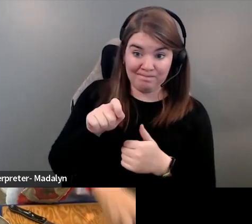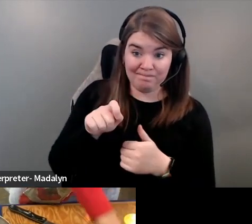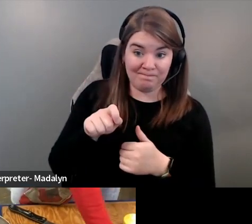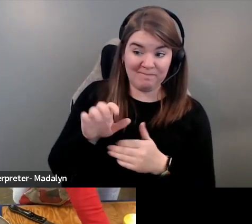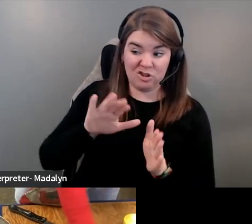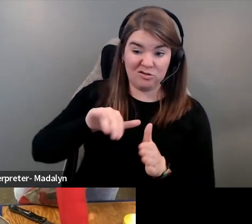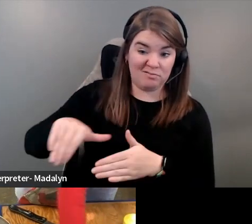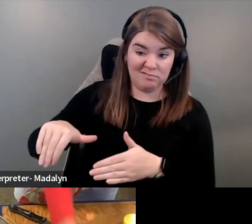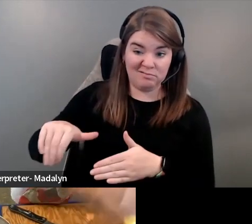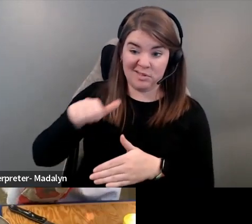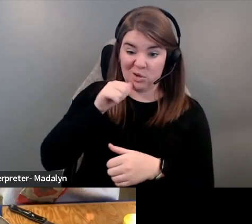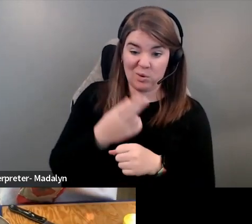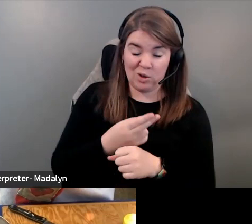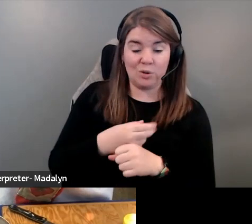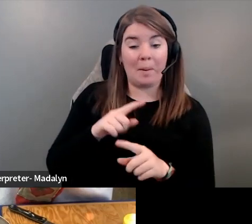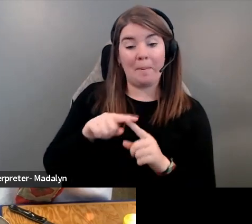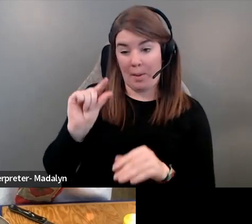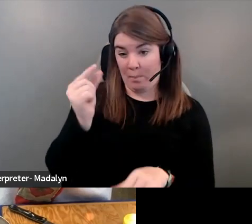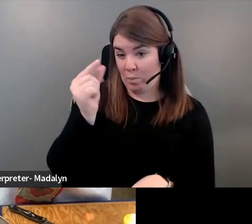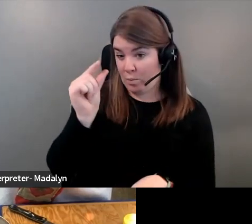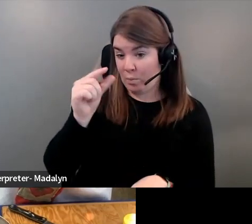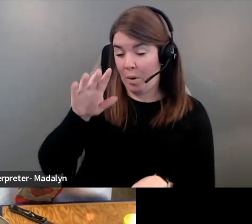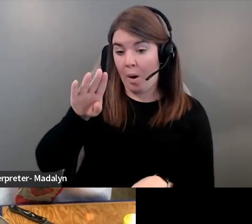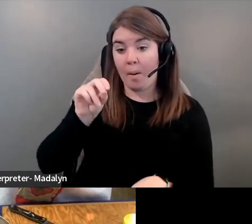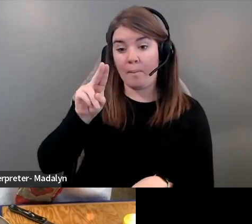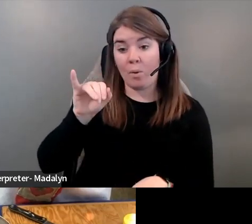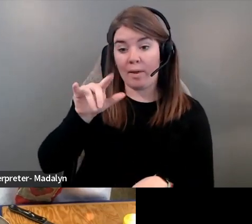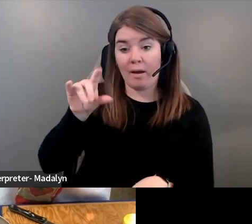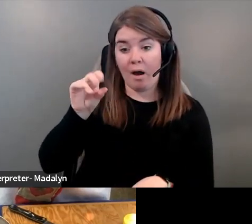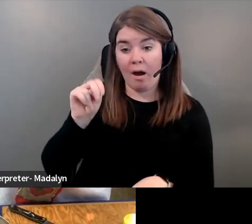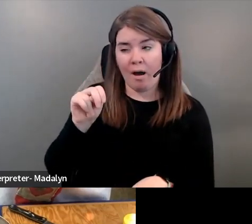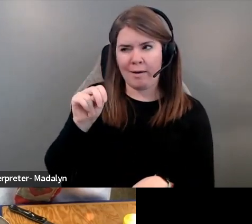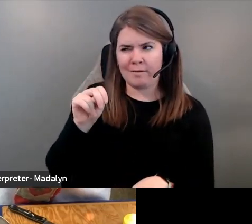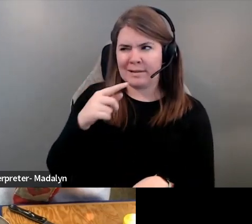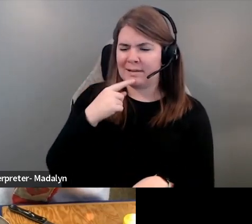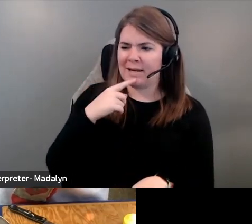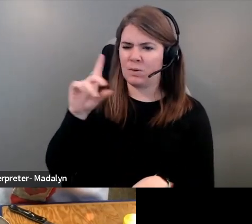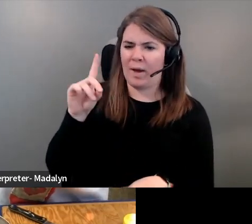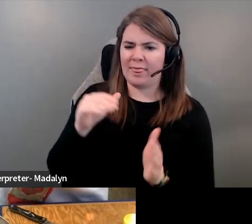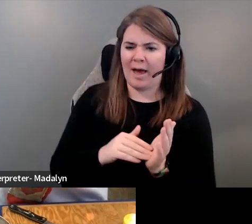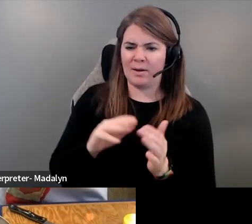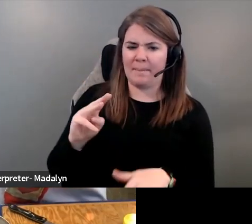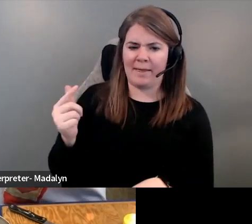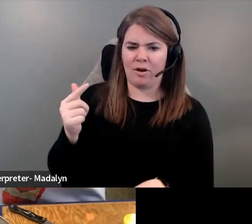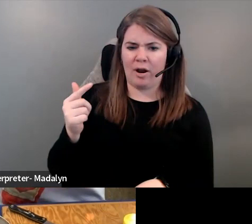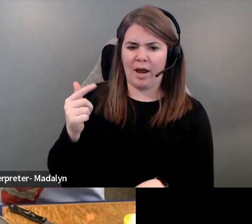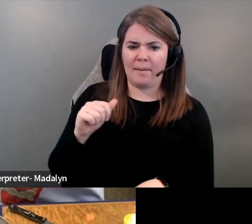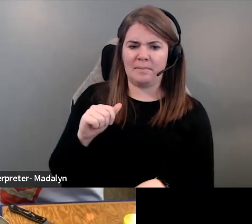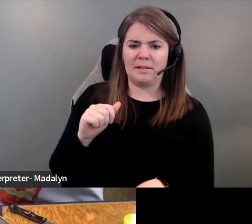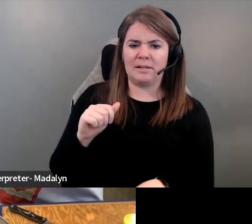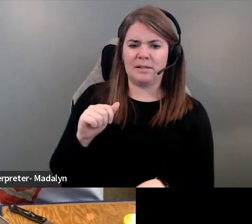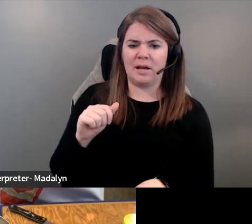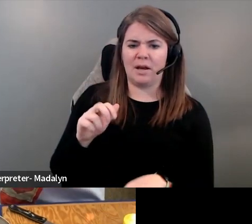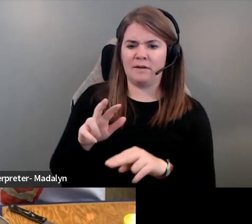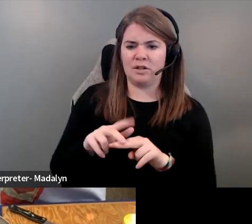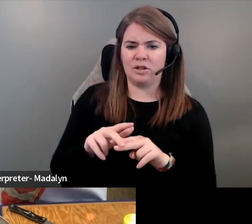salt out. The bouillon, I don't know how much sodium's in that. It says it's 1,000 milligrams or 43% of your daily value.